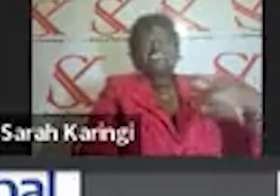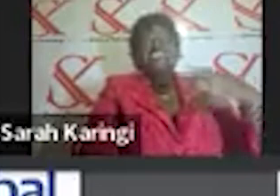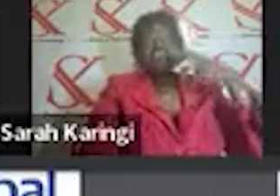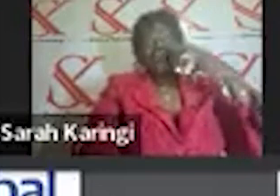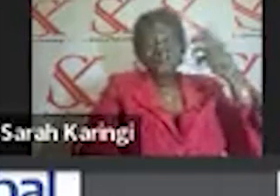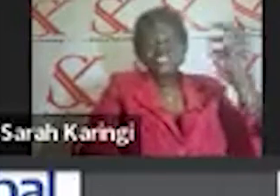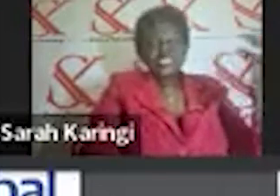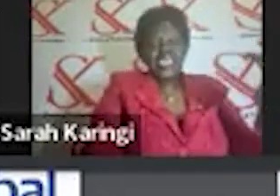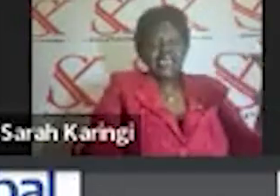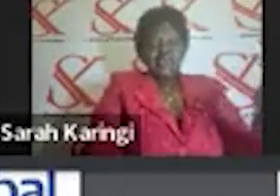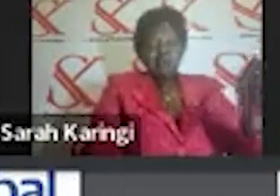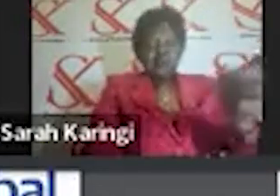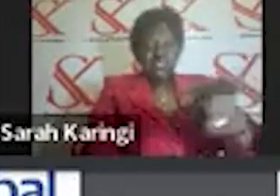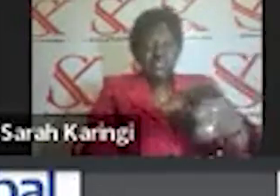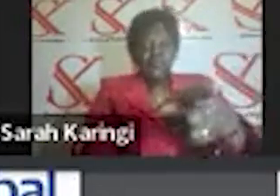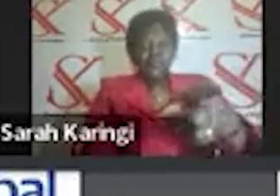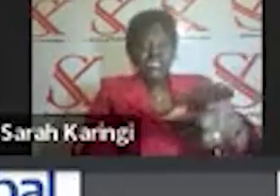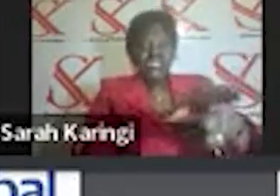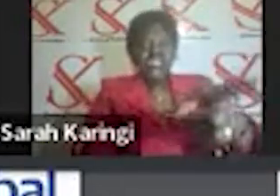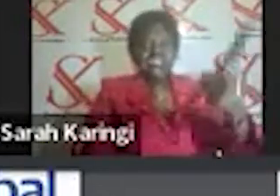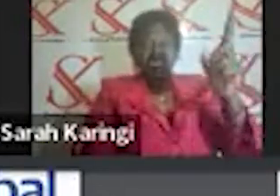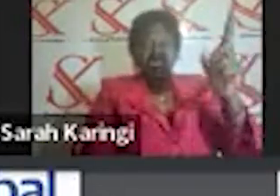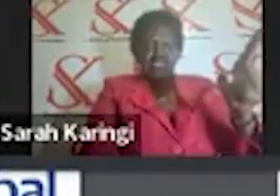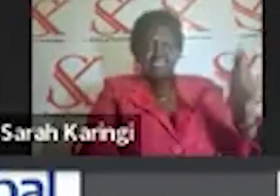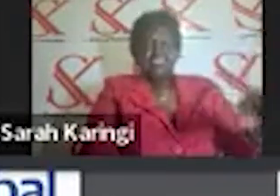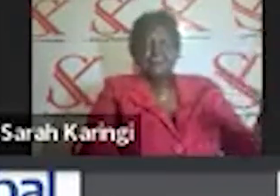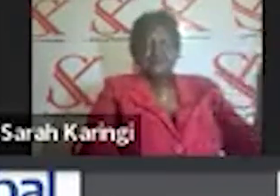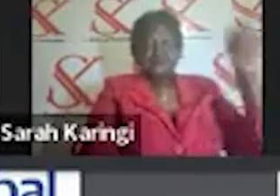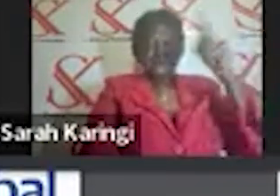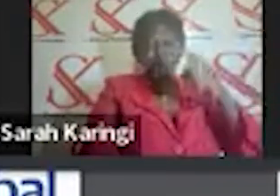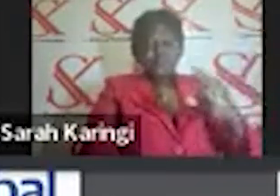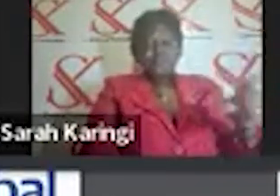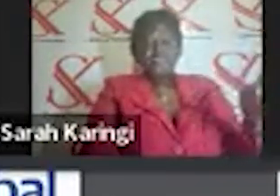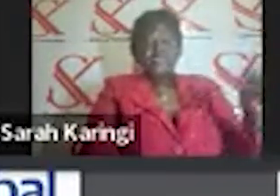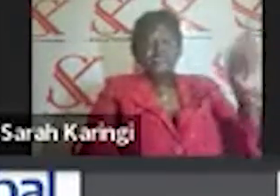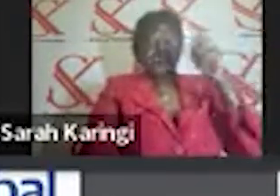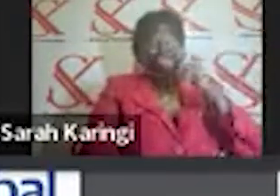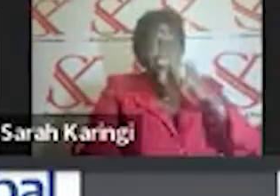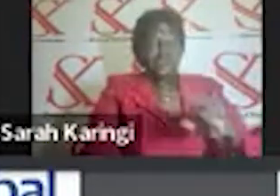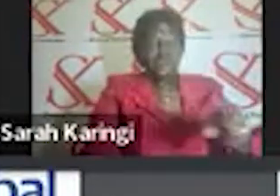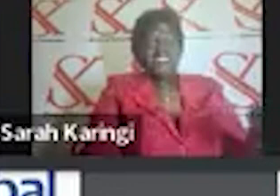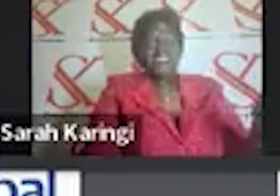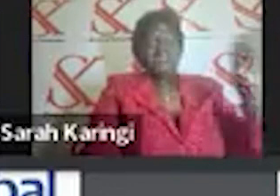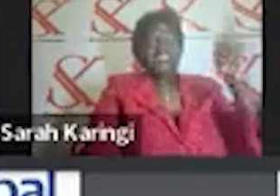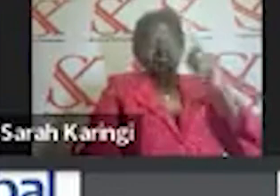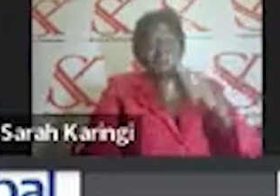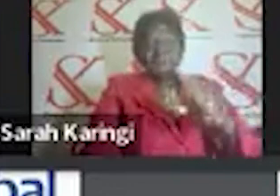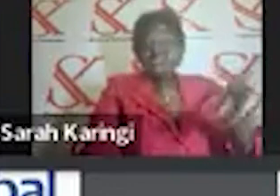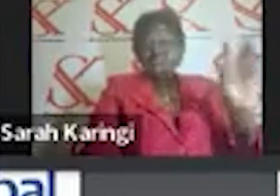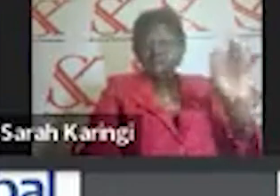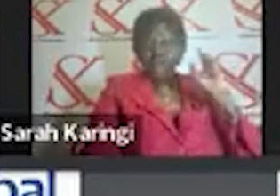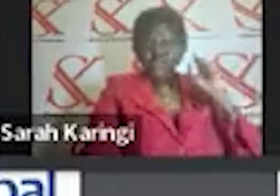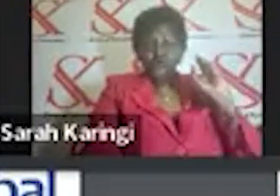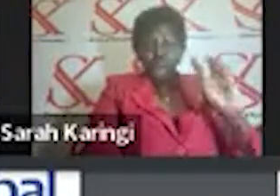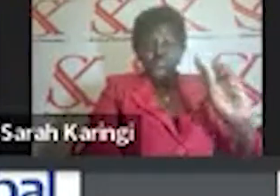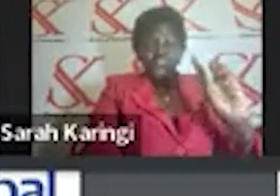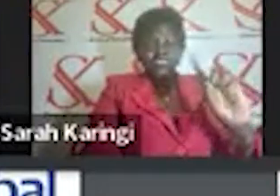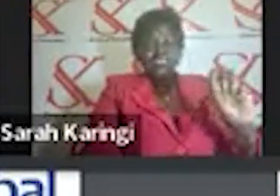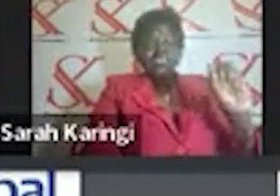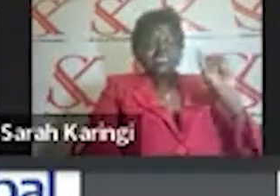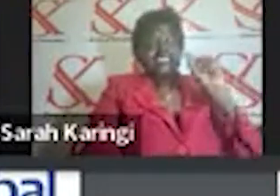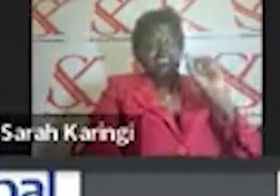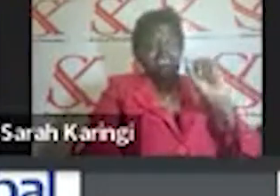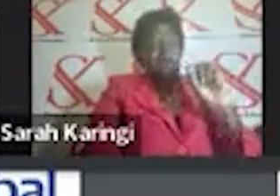them? Instead of wasting time, make use of those talents. And your problems, when it comes to money, when it comes to life, of course, will